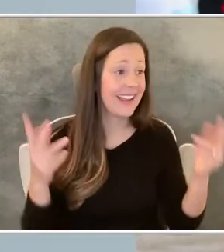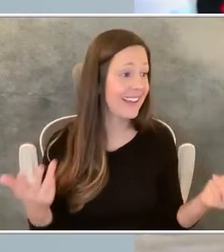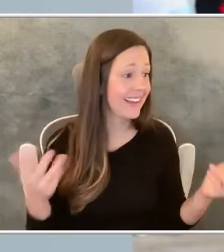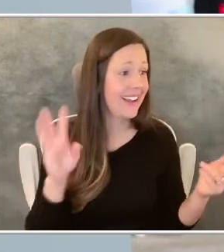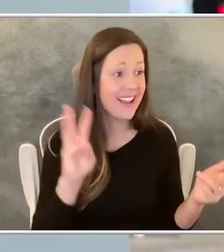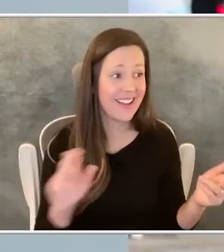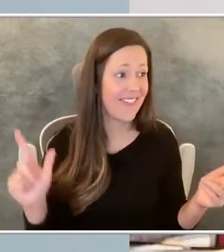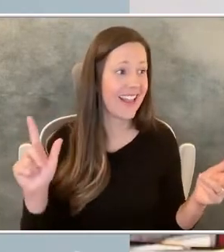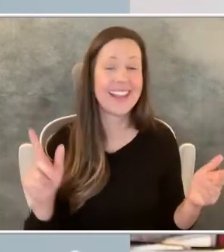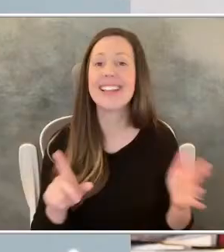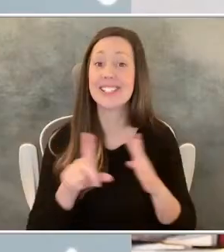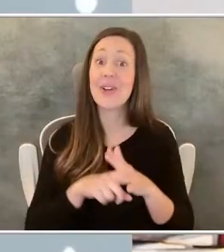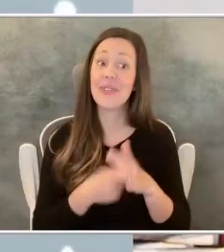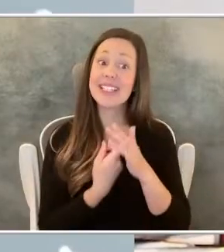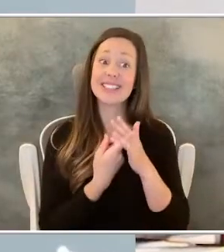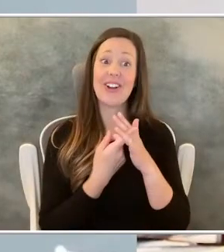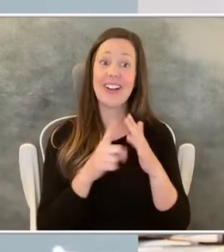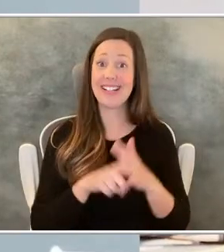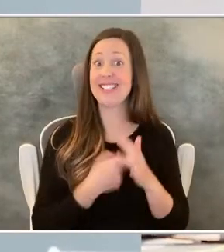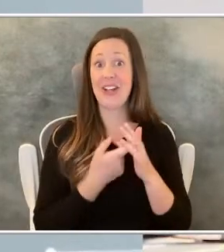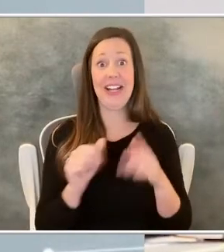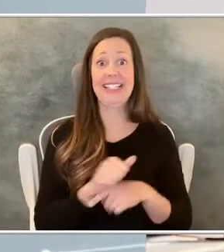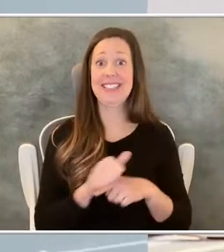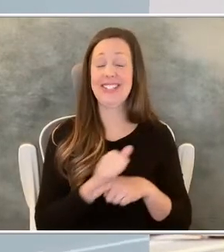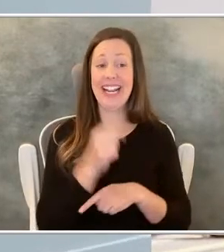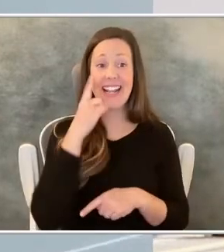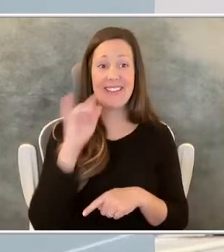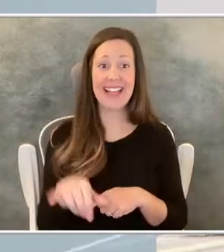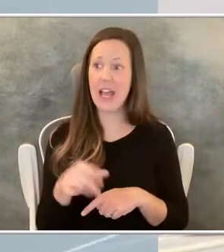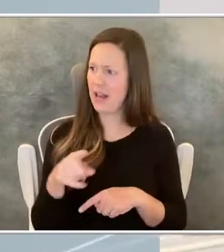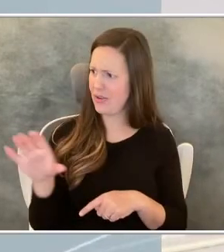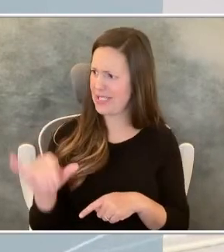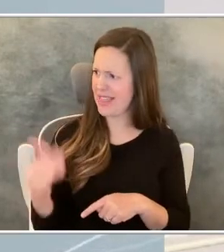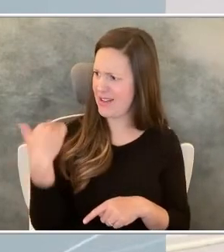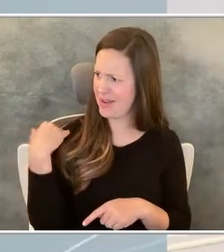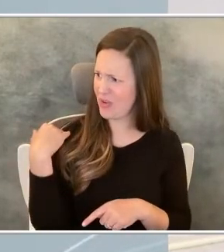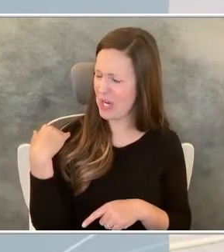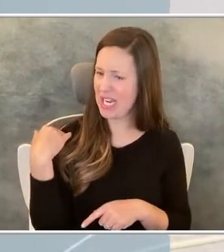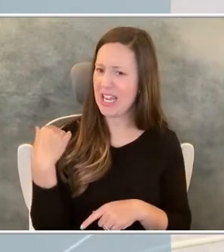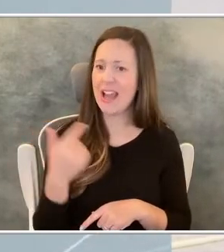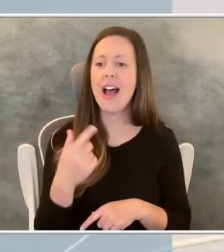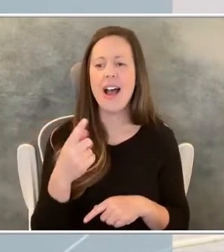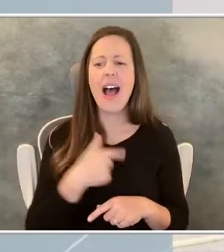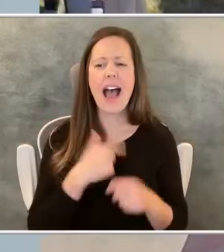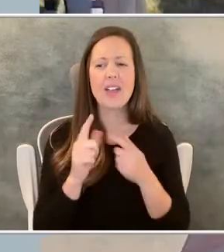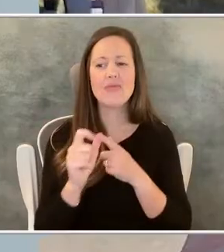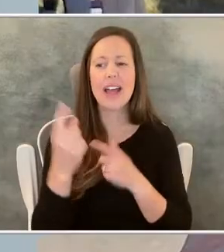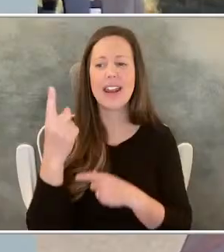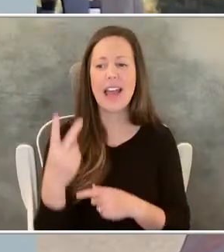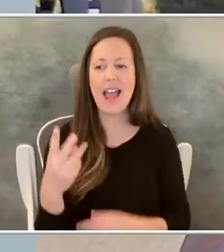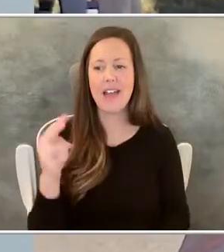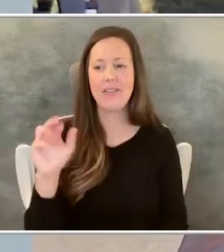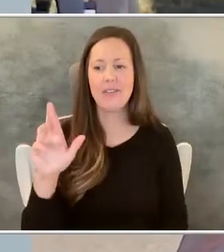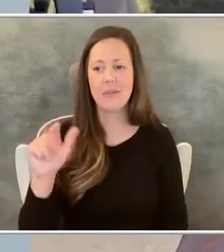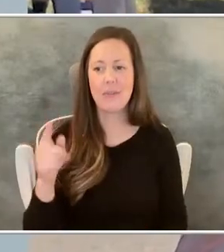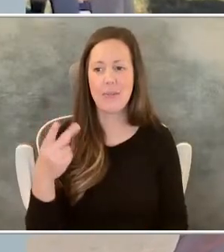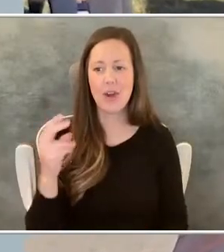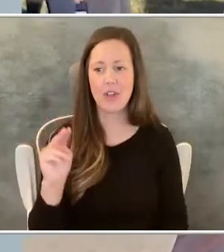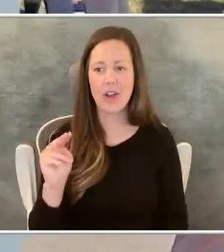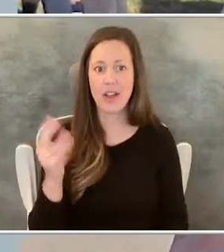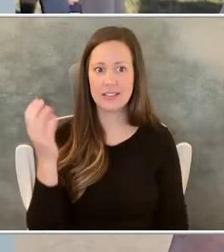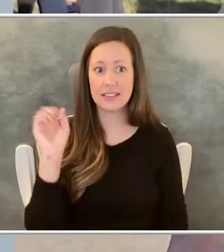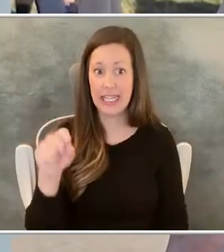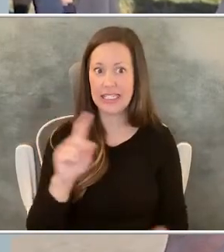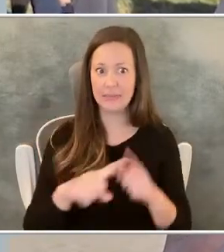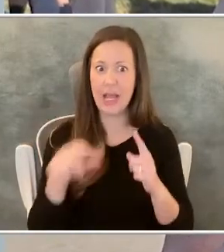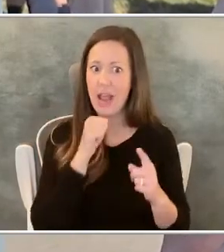something about it. And have you done it? Have you ever done it before? I have run half marathons, but again, not a regular runner.